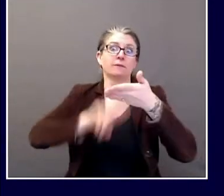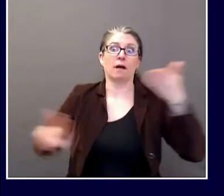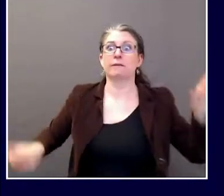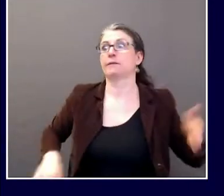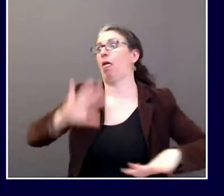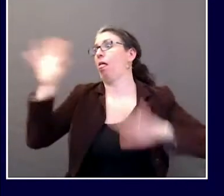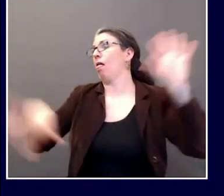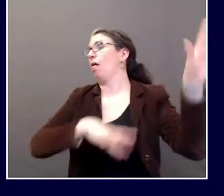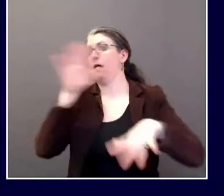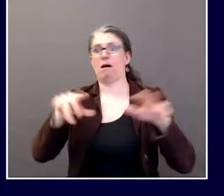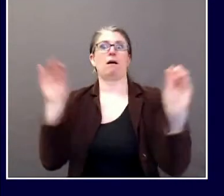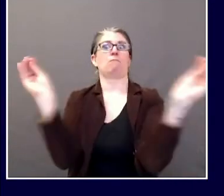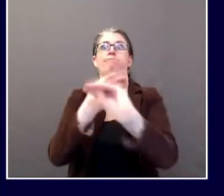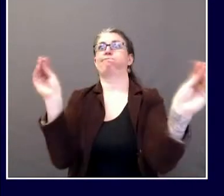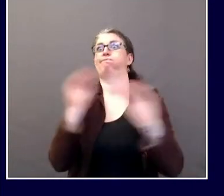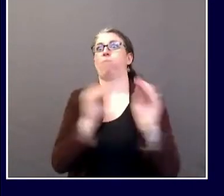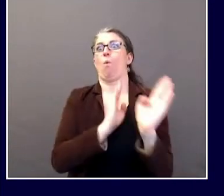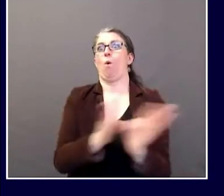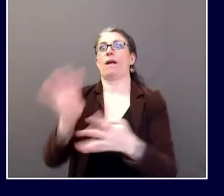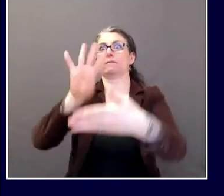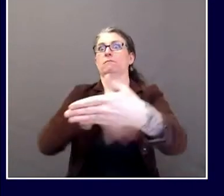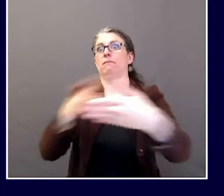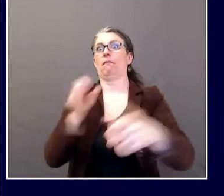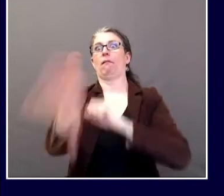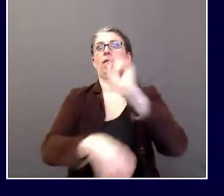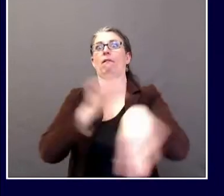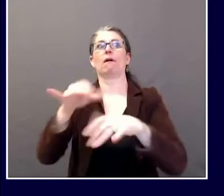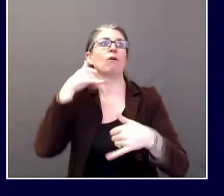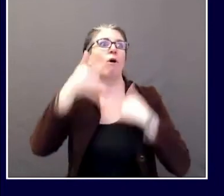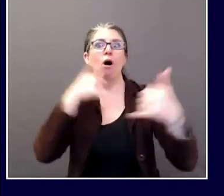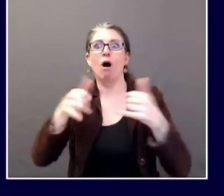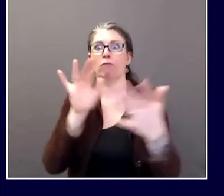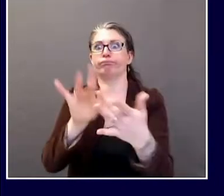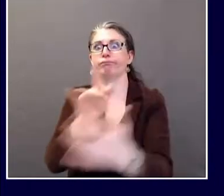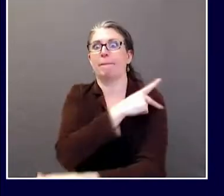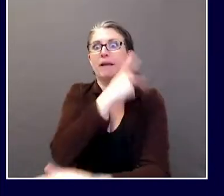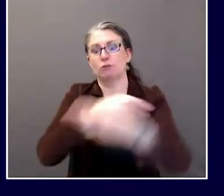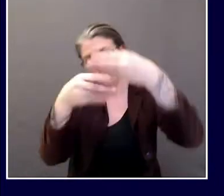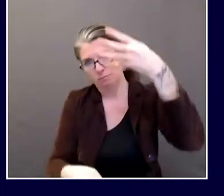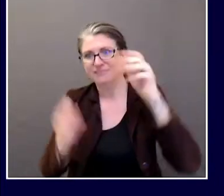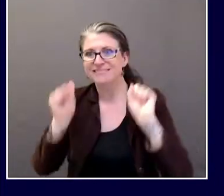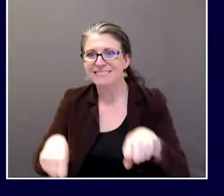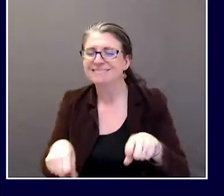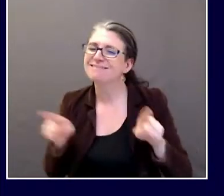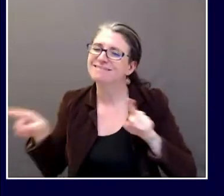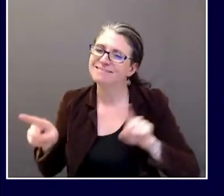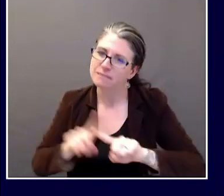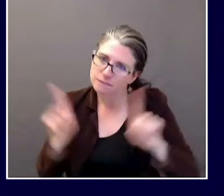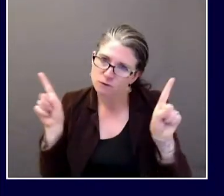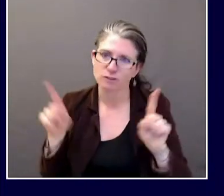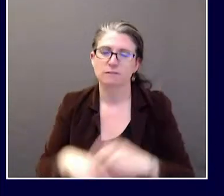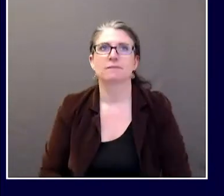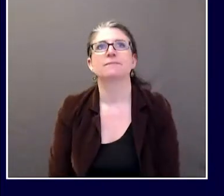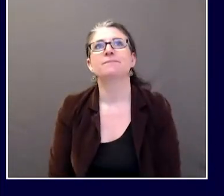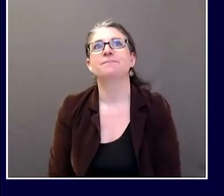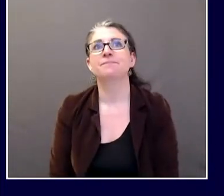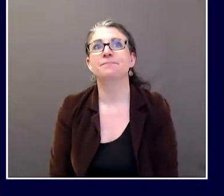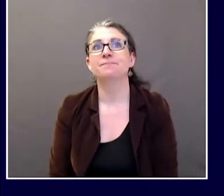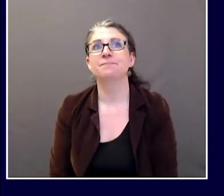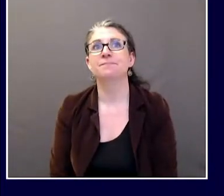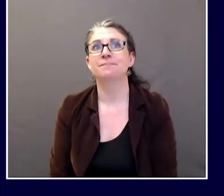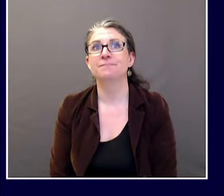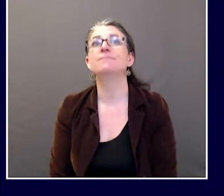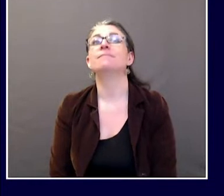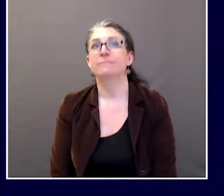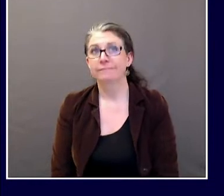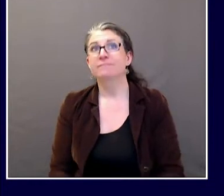focus vaccines in places that can get as many shots into arms as quickly as possible, whether it's an FQHC or a consortium